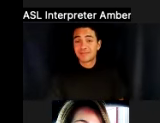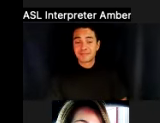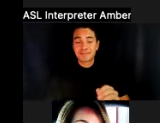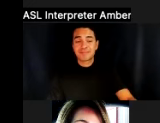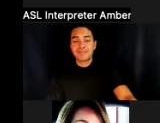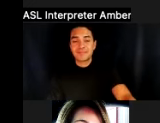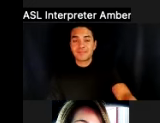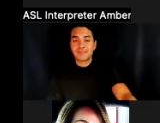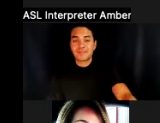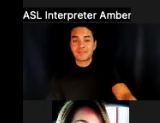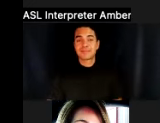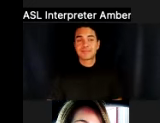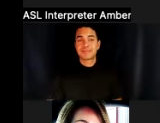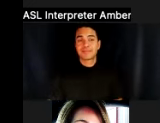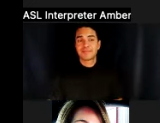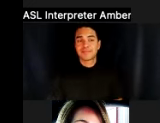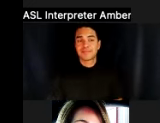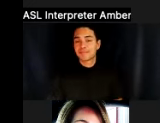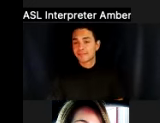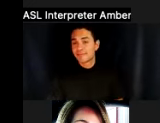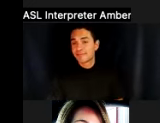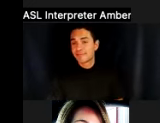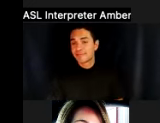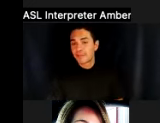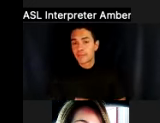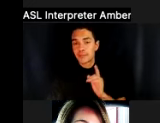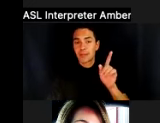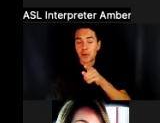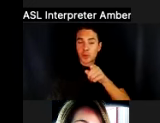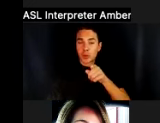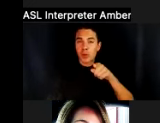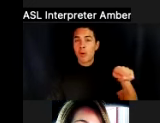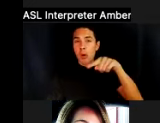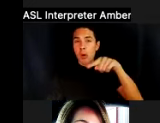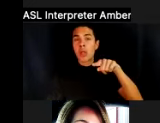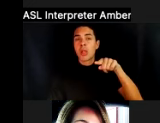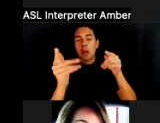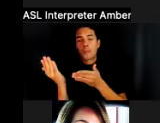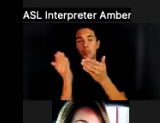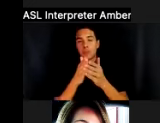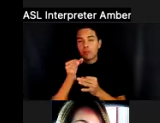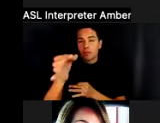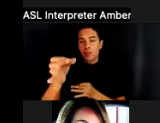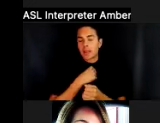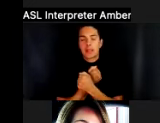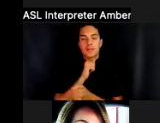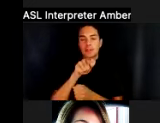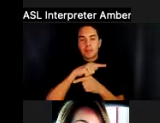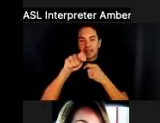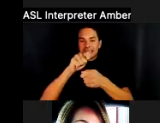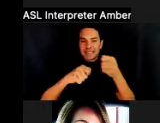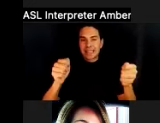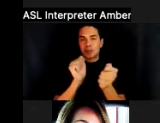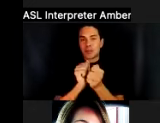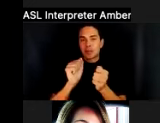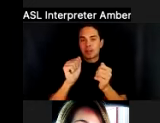our last bullet here. So again, you guys are bringing this forward. I love this. This all ties together perfectly, but reliance on criminal justice systems,